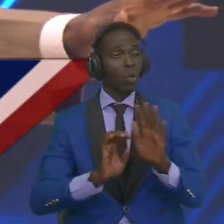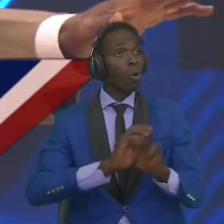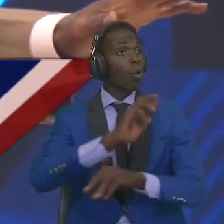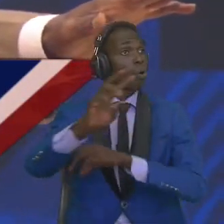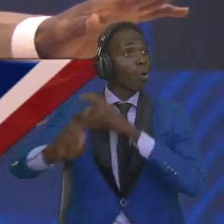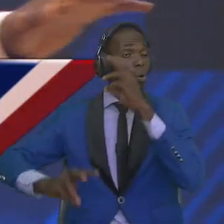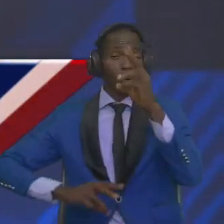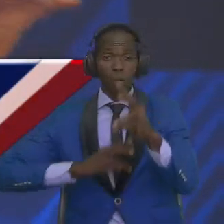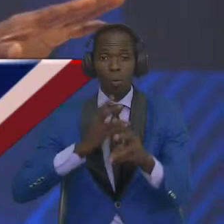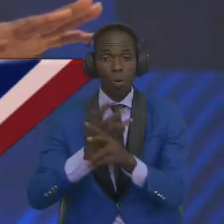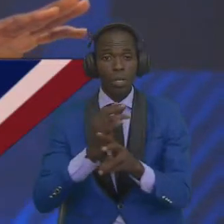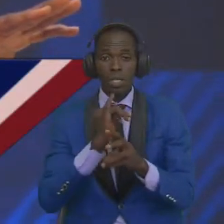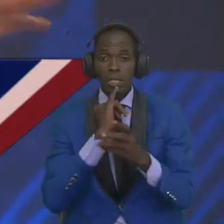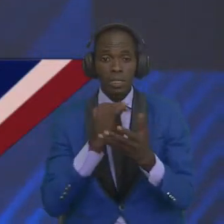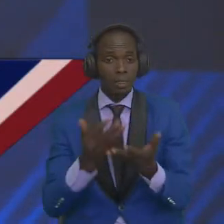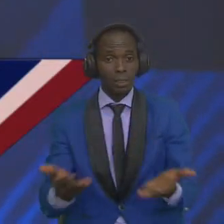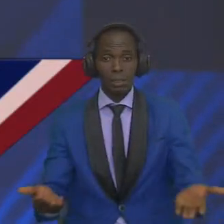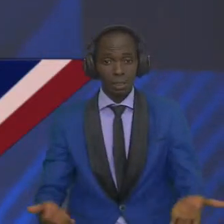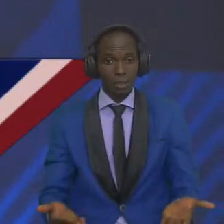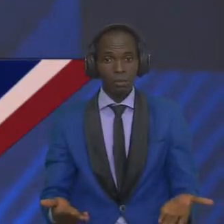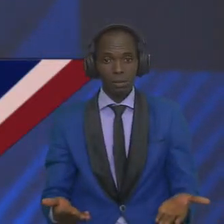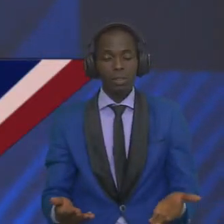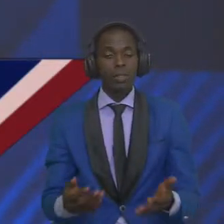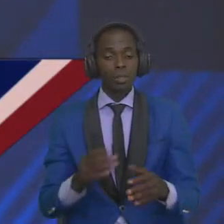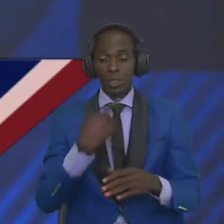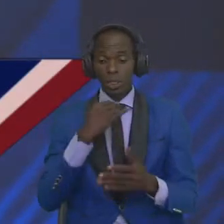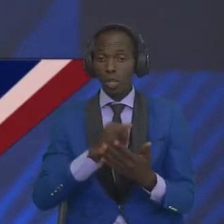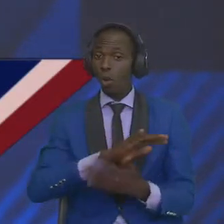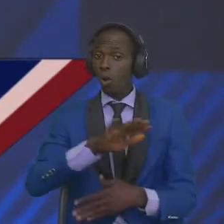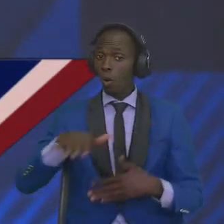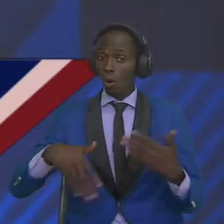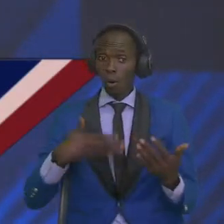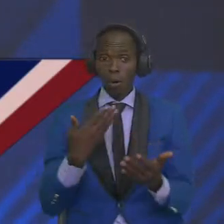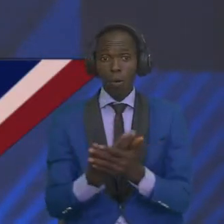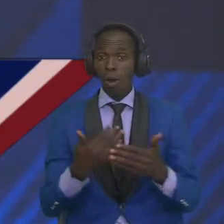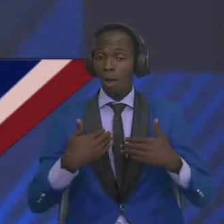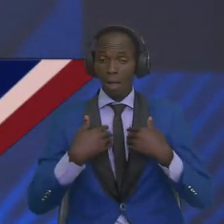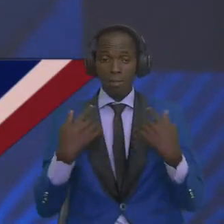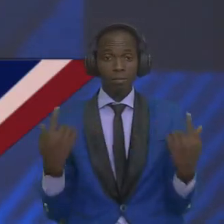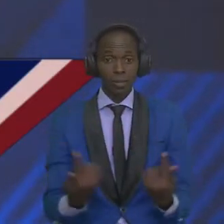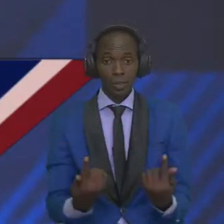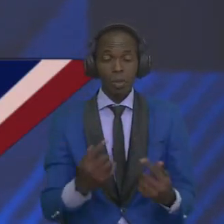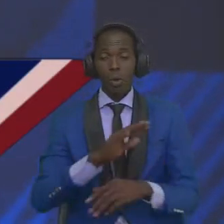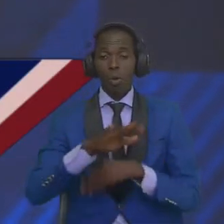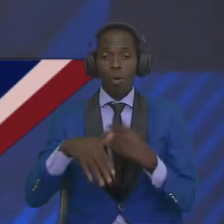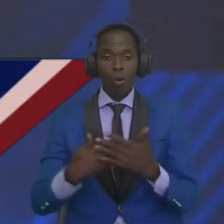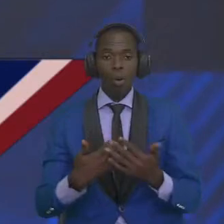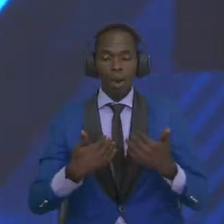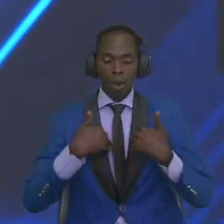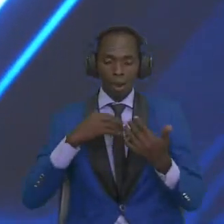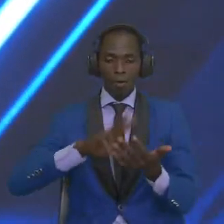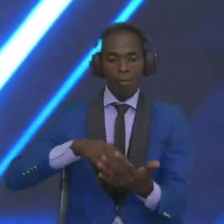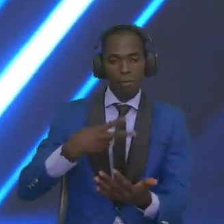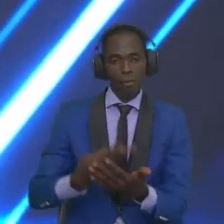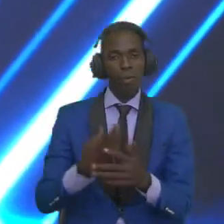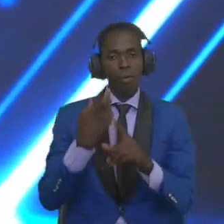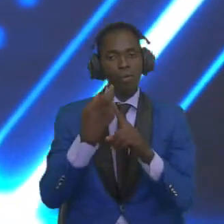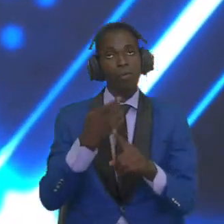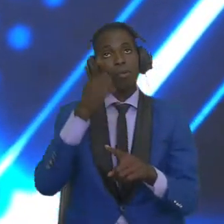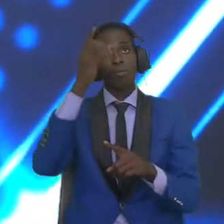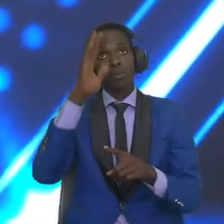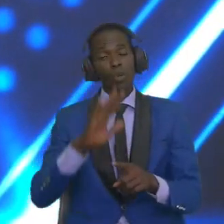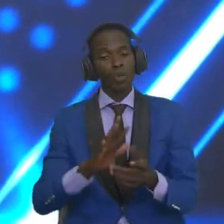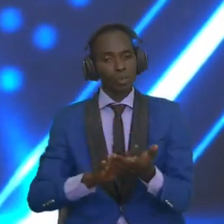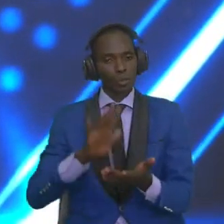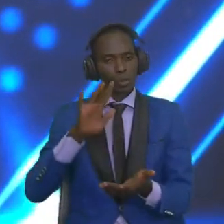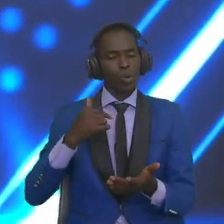over here. No difference. All have sinned and all have come short of the glory of God. We